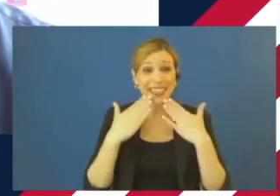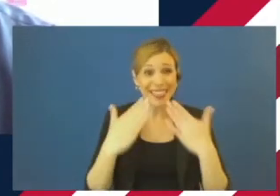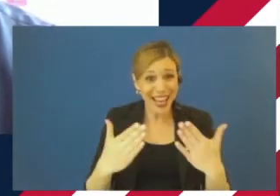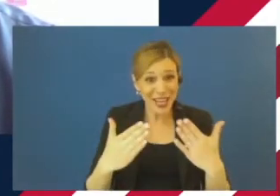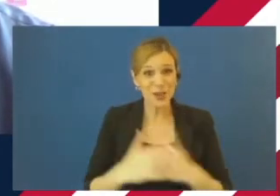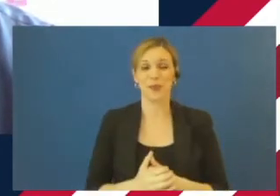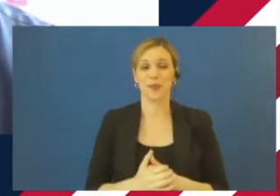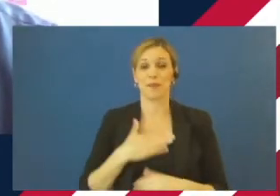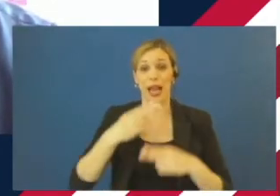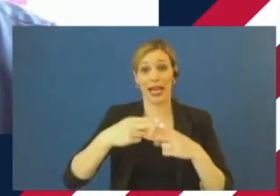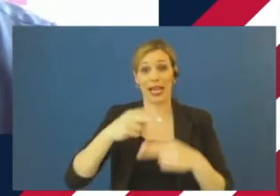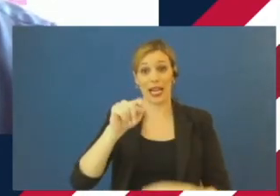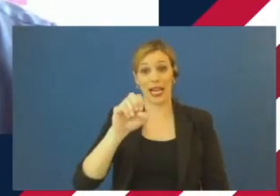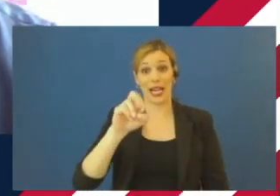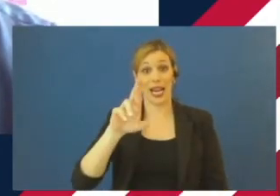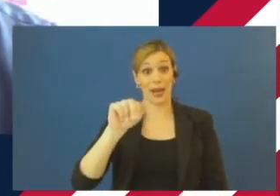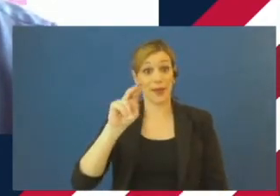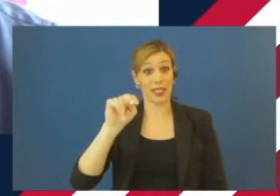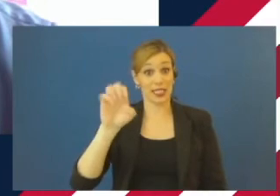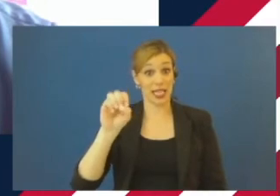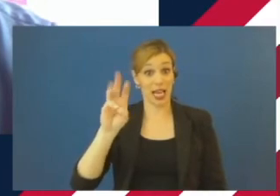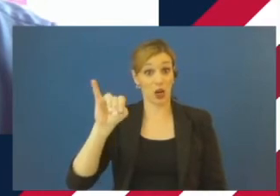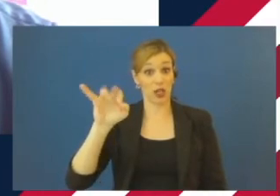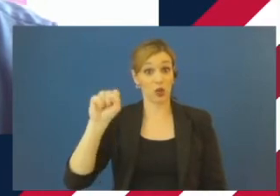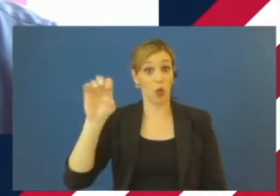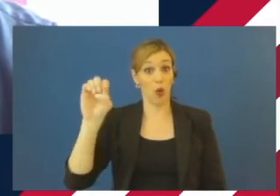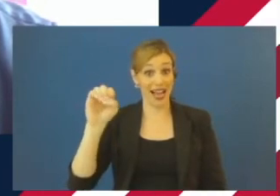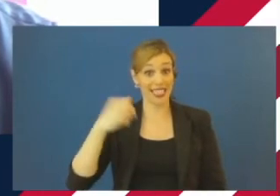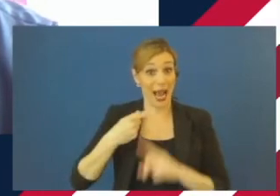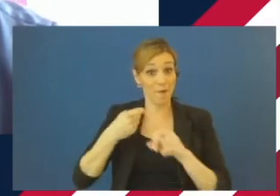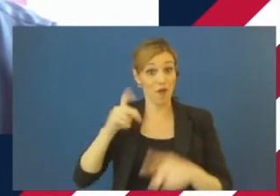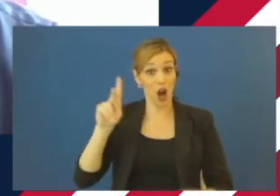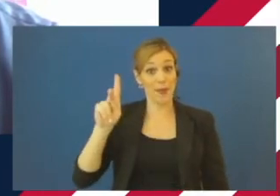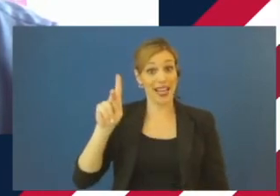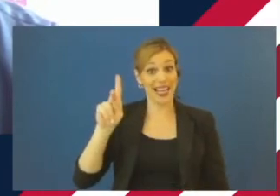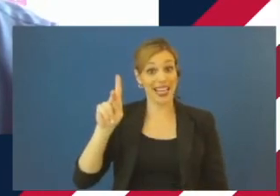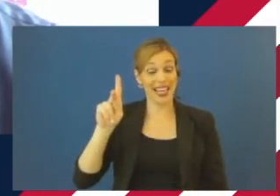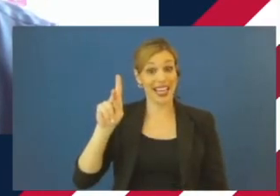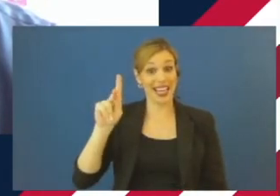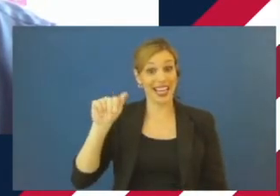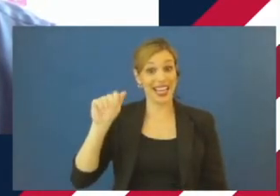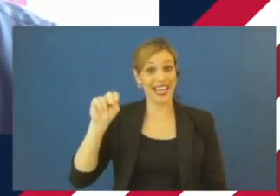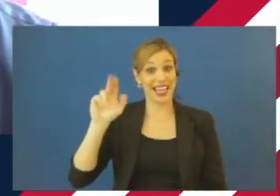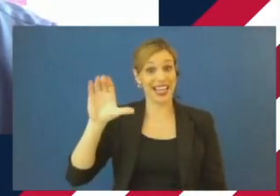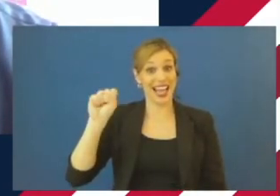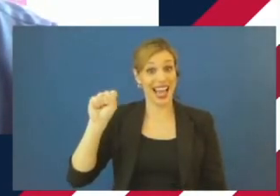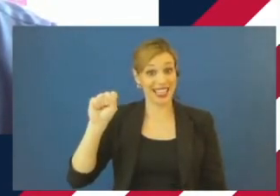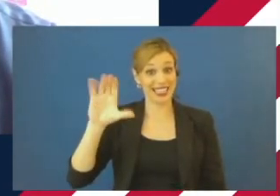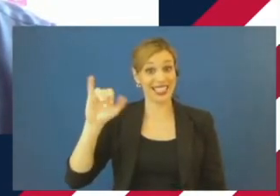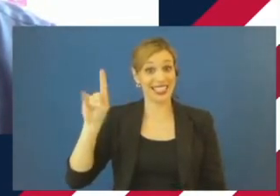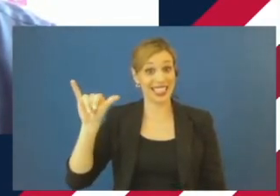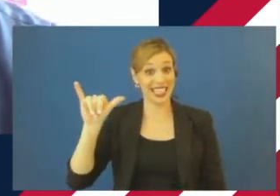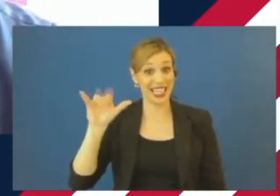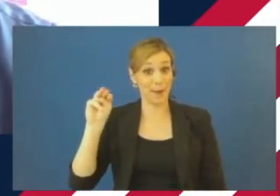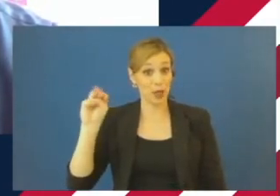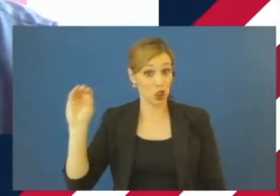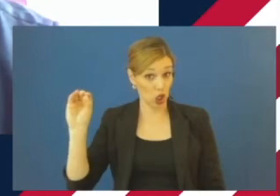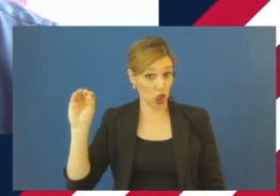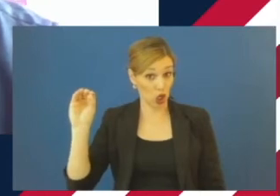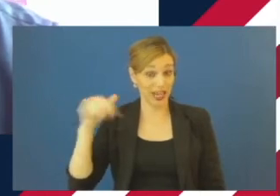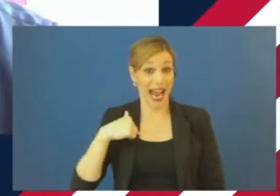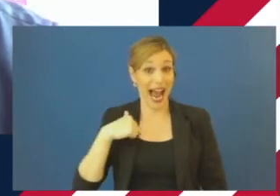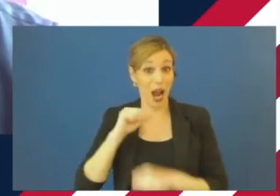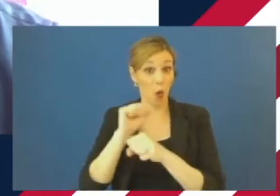Terrence Wise, and I'm a McDonald's worker from Kansas City, Missouri, and a leader in the Fight for 15 and a union movement. I'm a